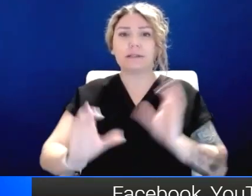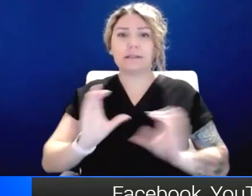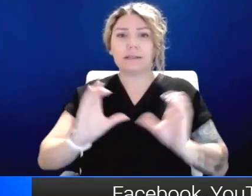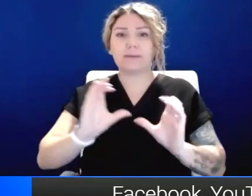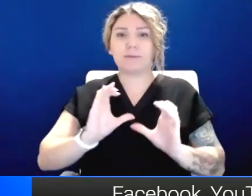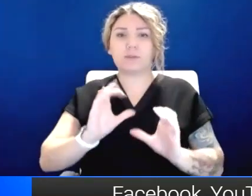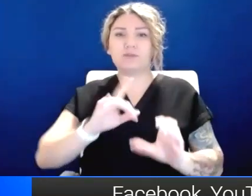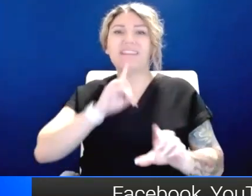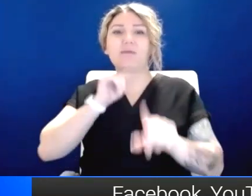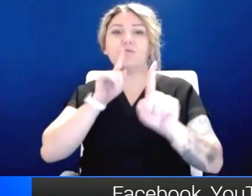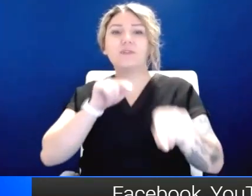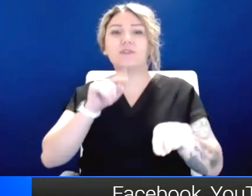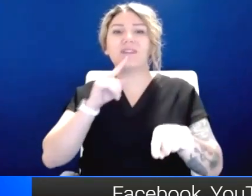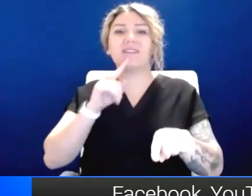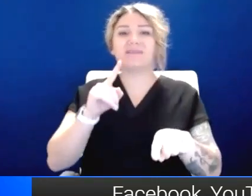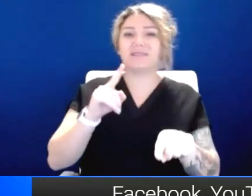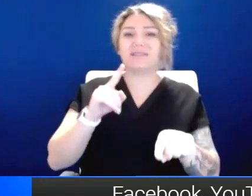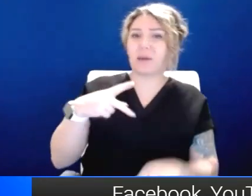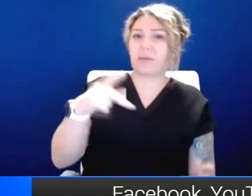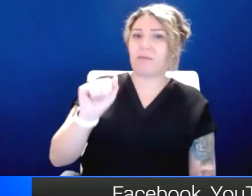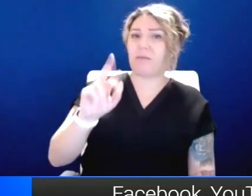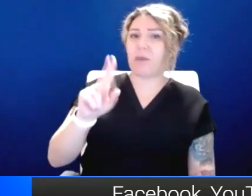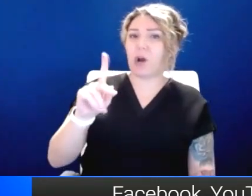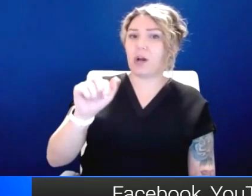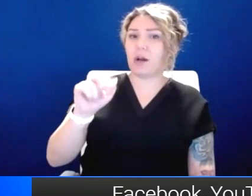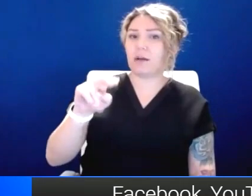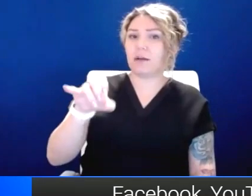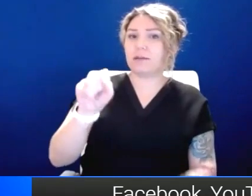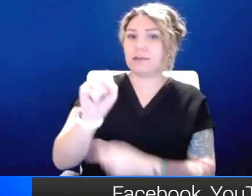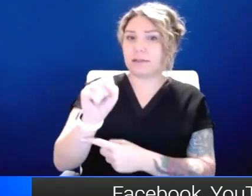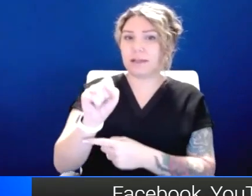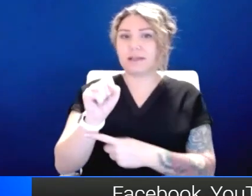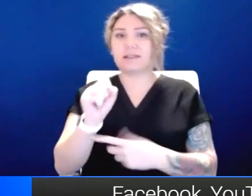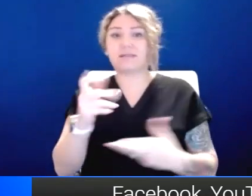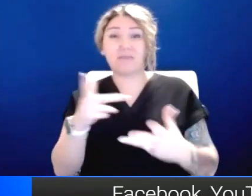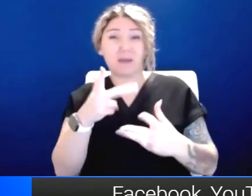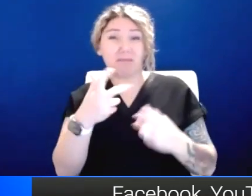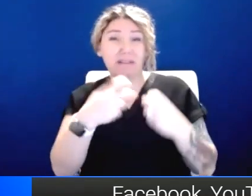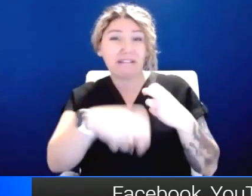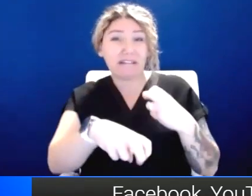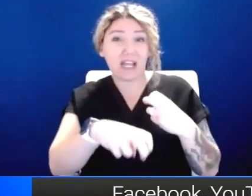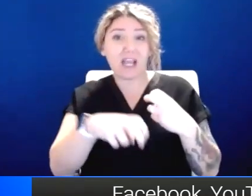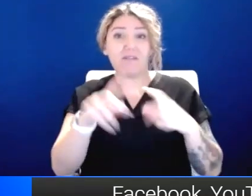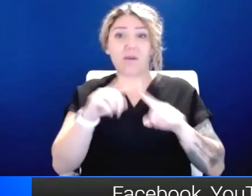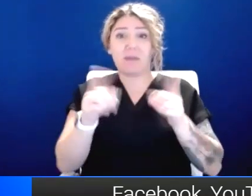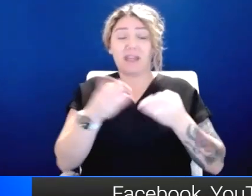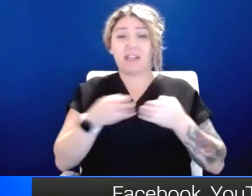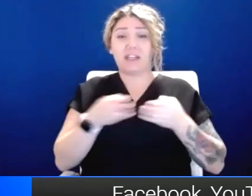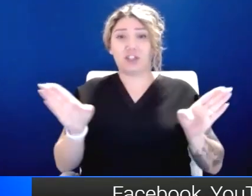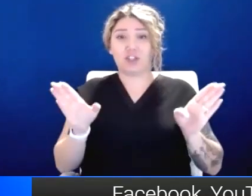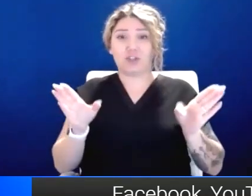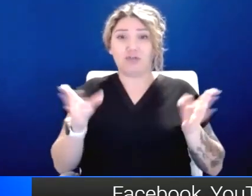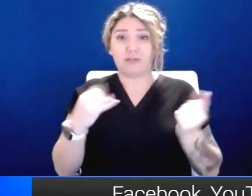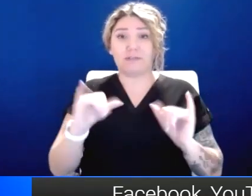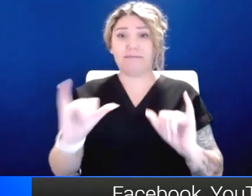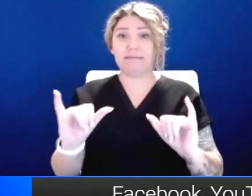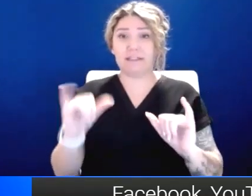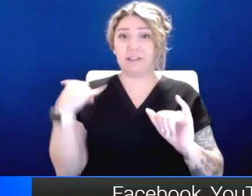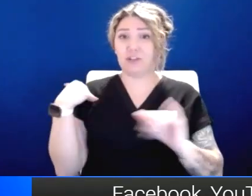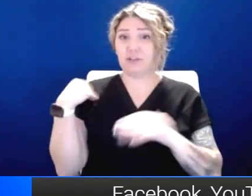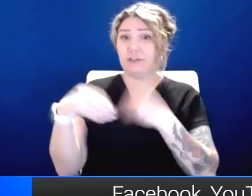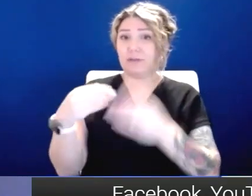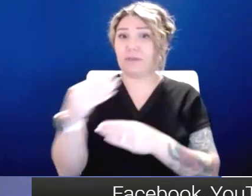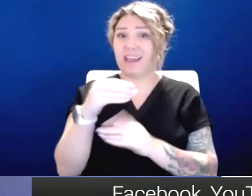disease. So again, like I said, in a particular individual, it may be difficult to say, but in general, it is still genetic and environmental